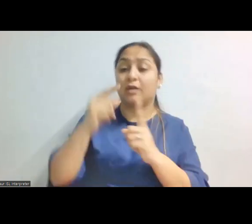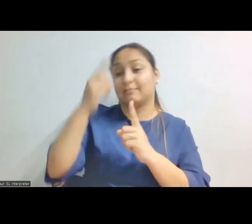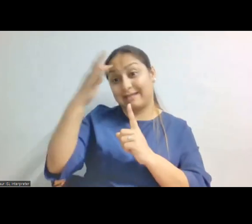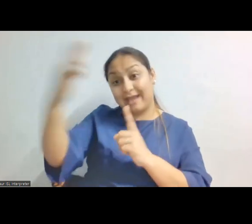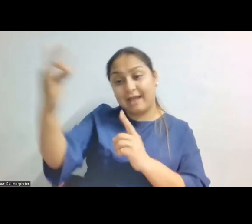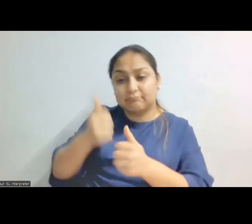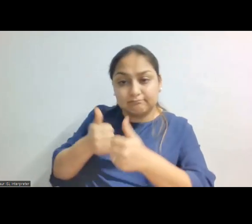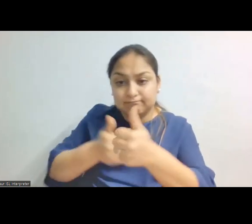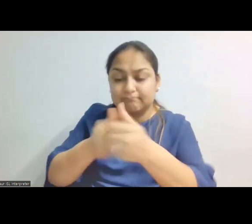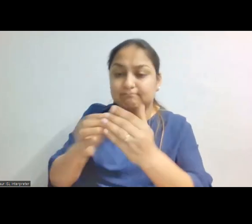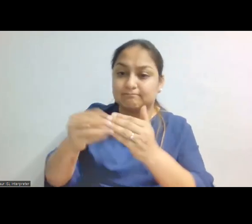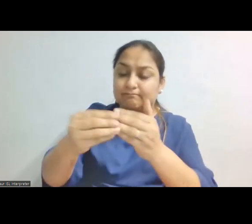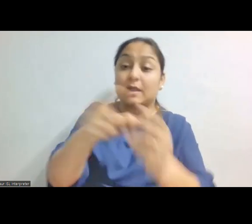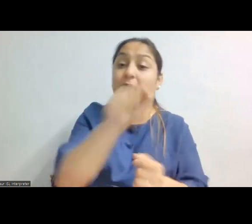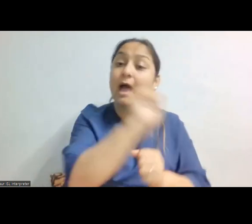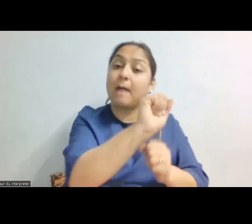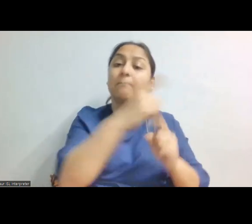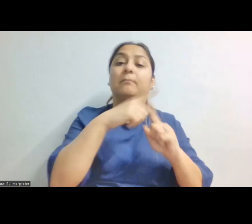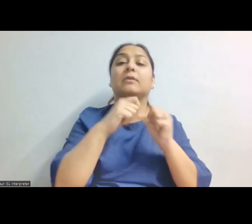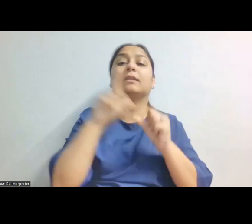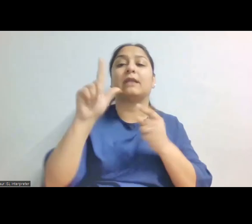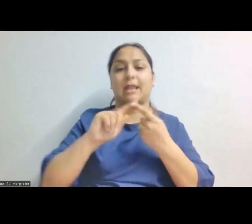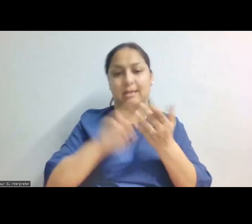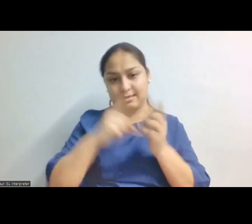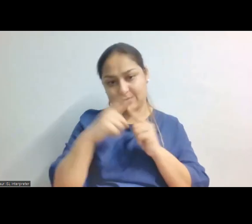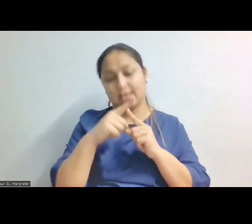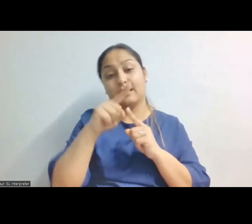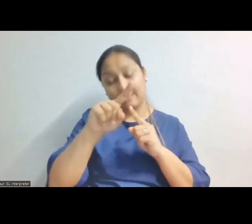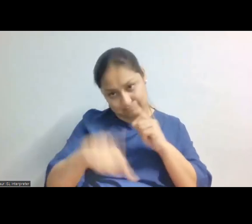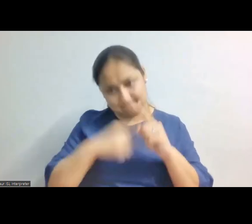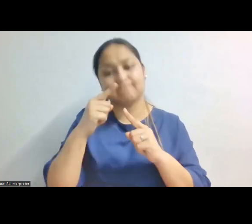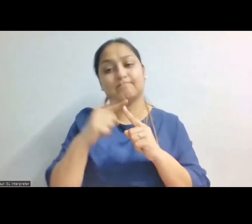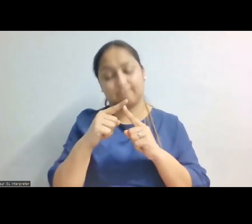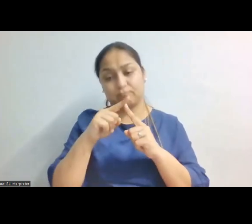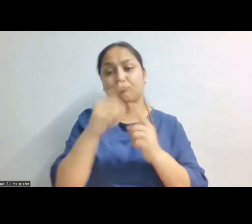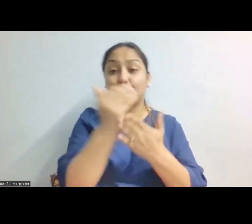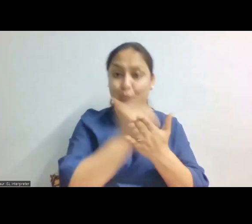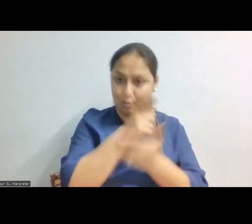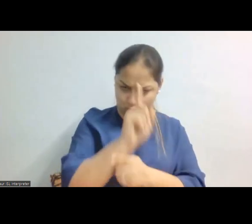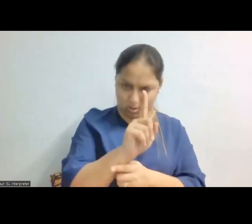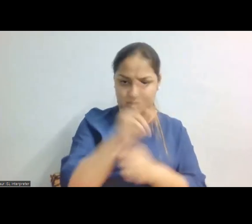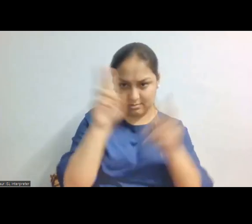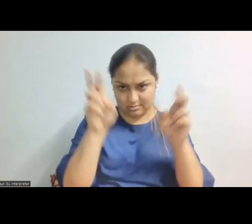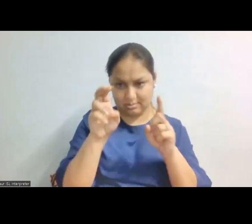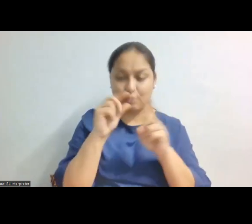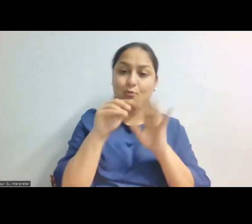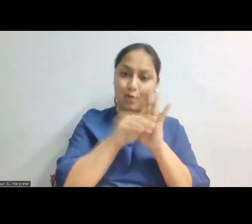choice, at their own talent. Now, there is another scheme or another program which I initiated.